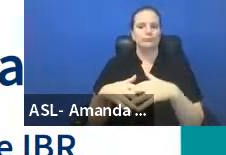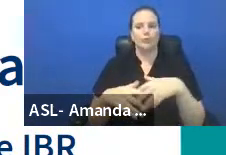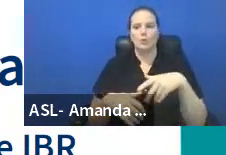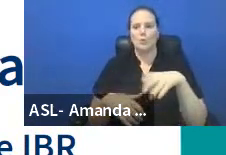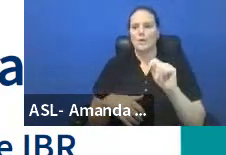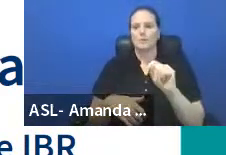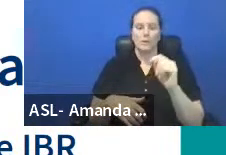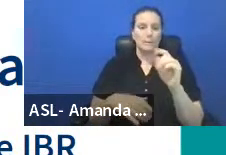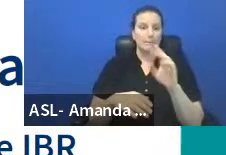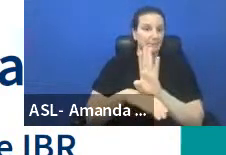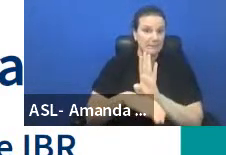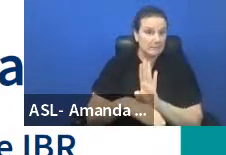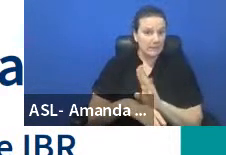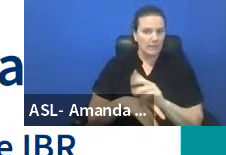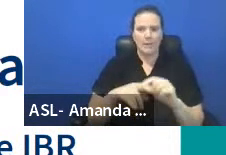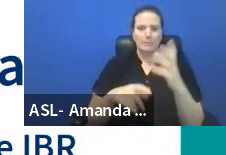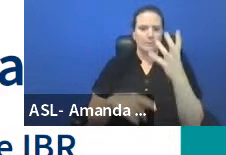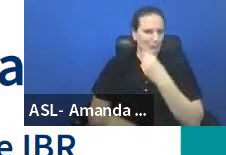very beautiful.